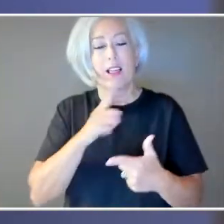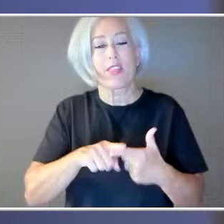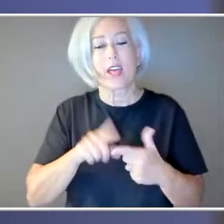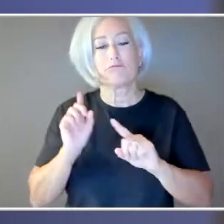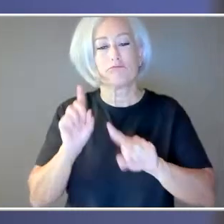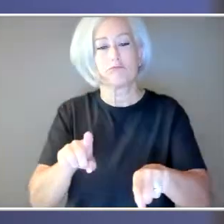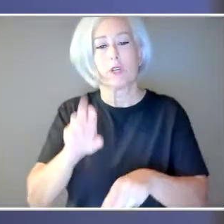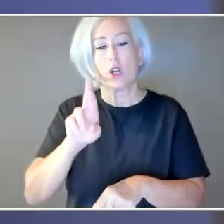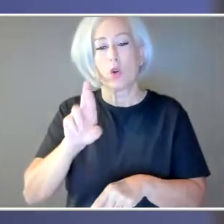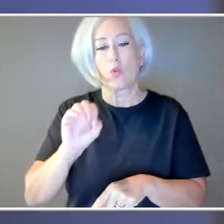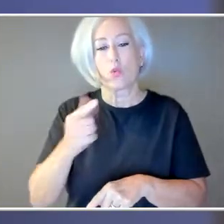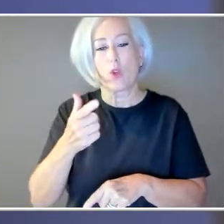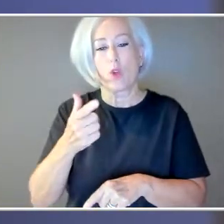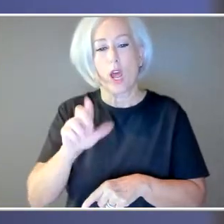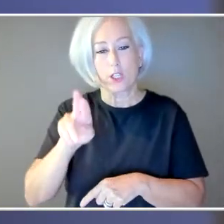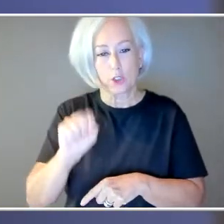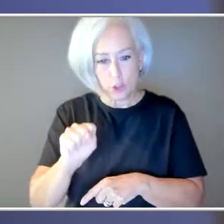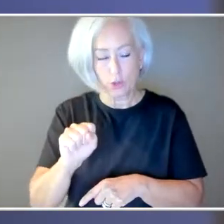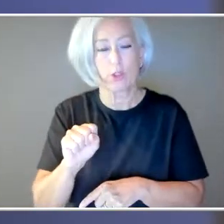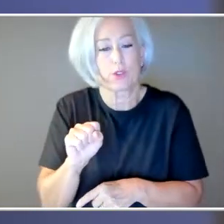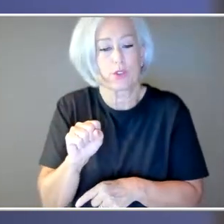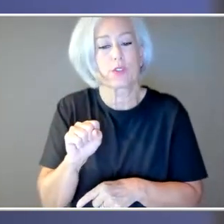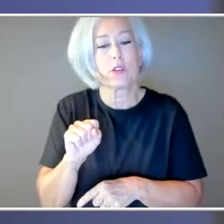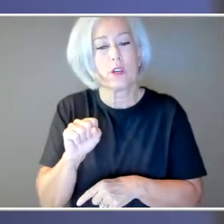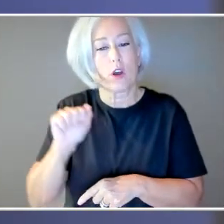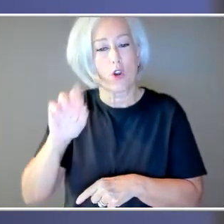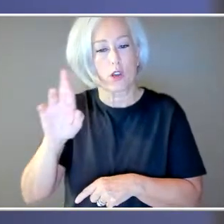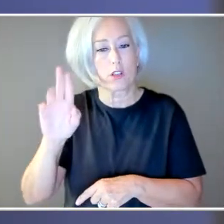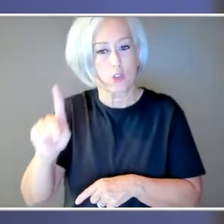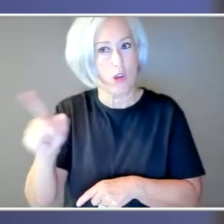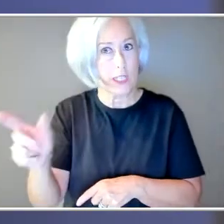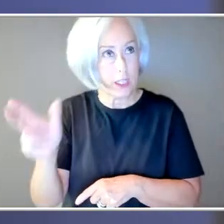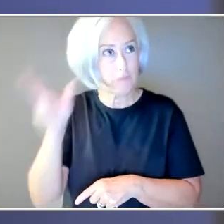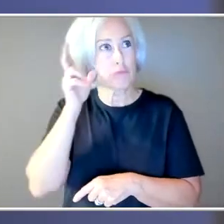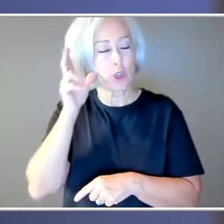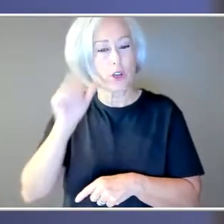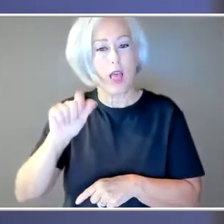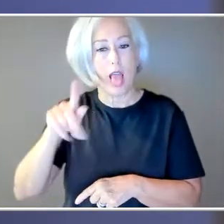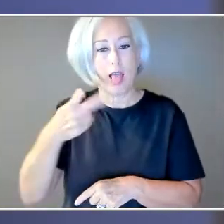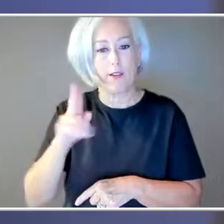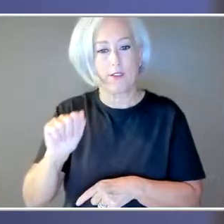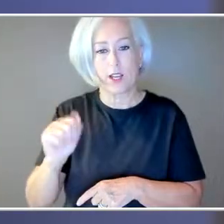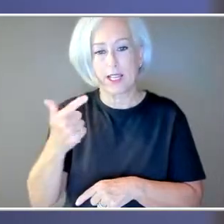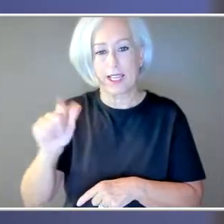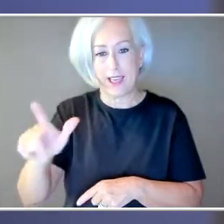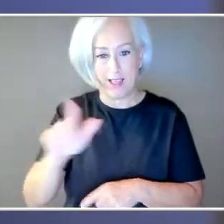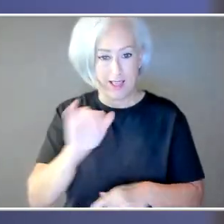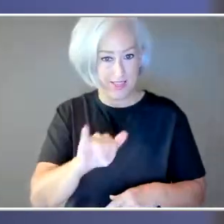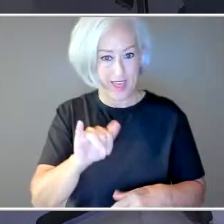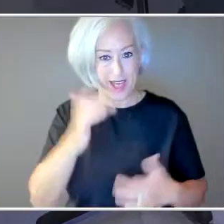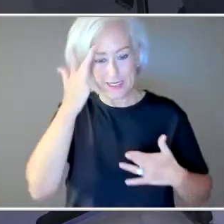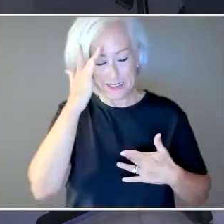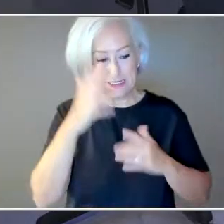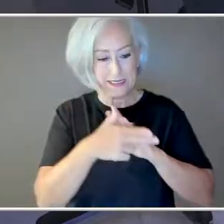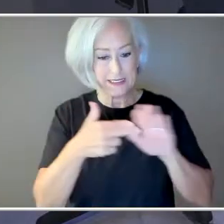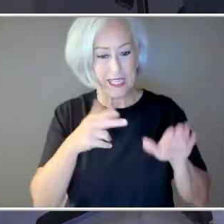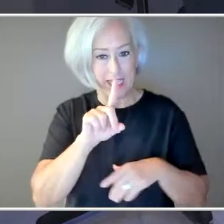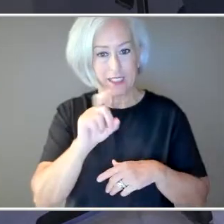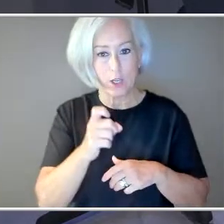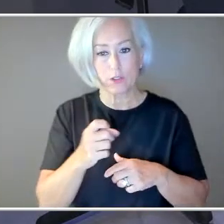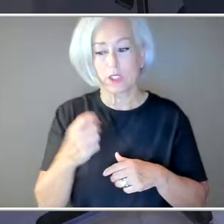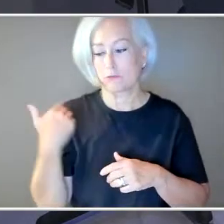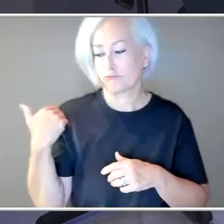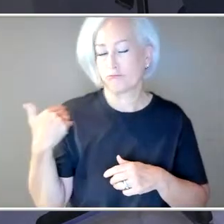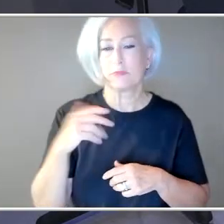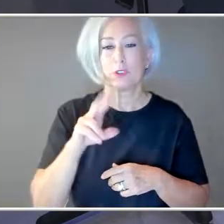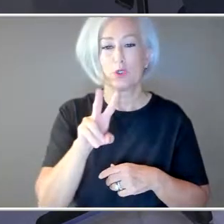of alpha-gal, which was first discovered in 2007, was the first diagnosis. So, Dr. And